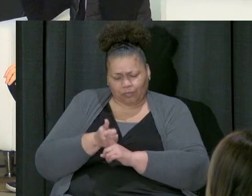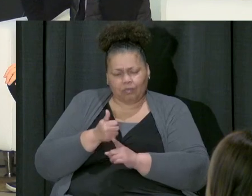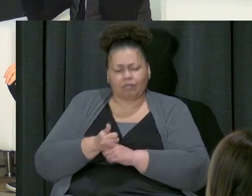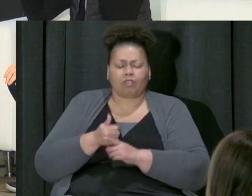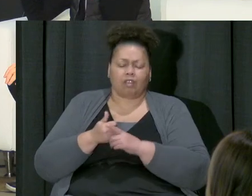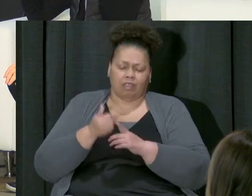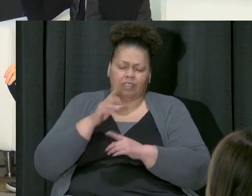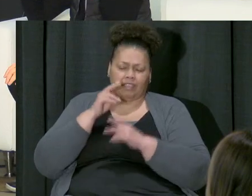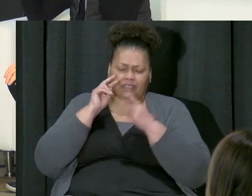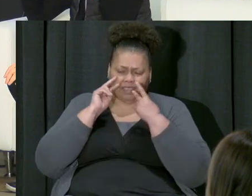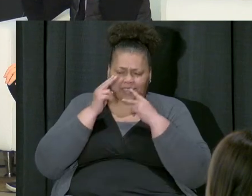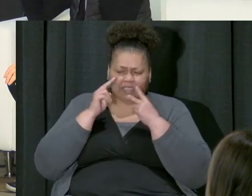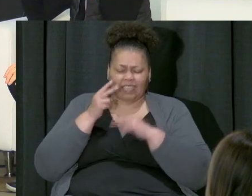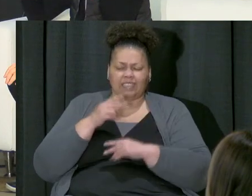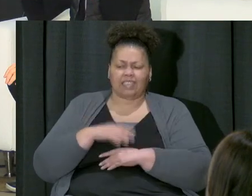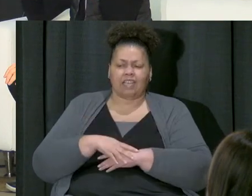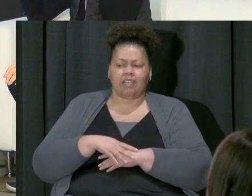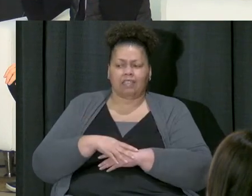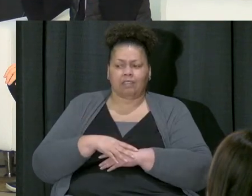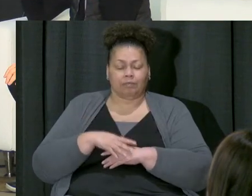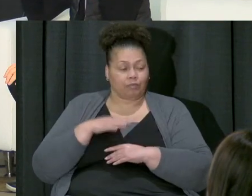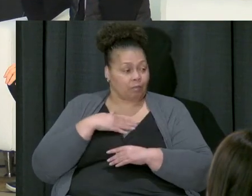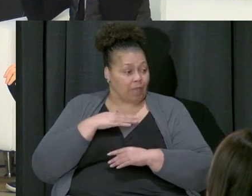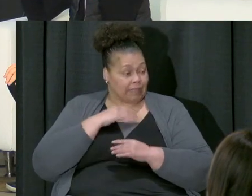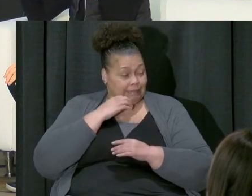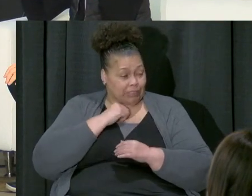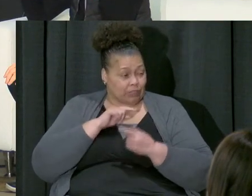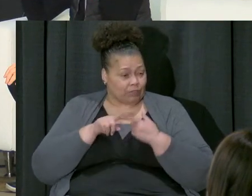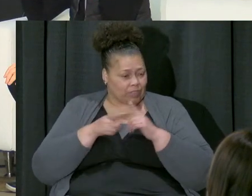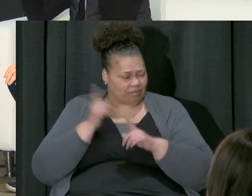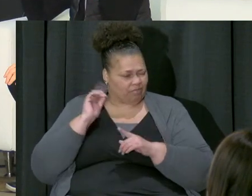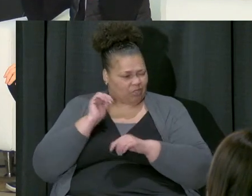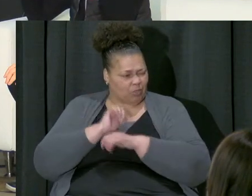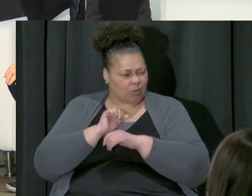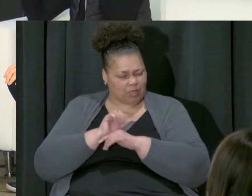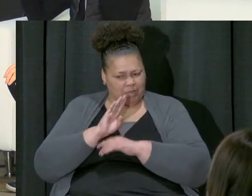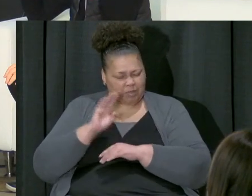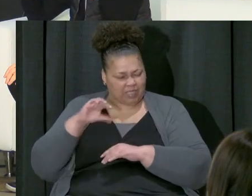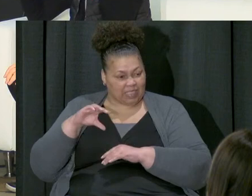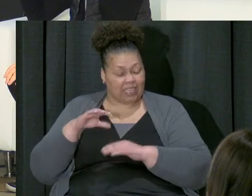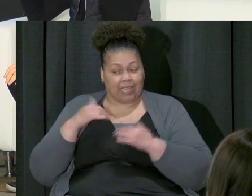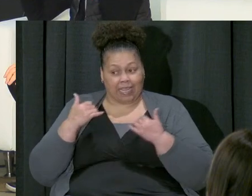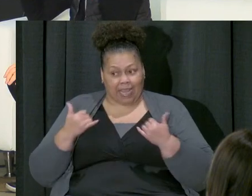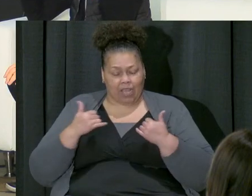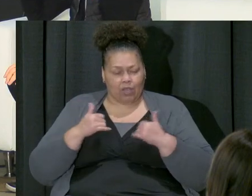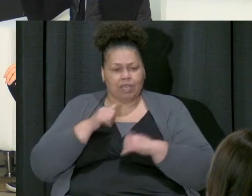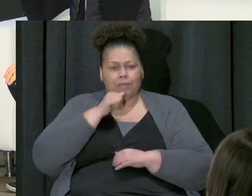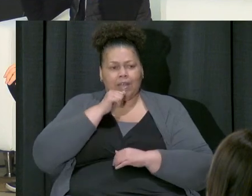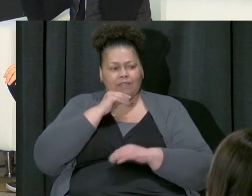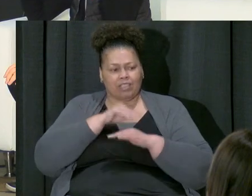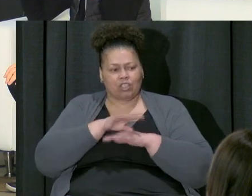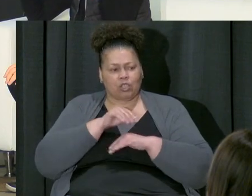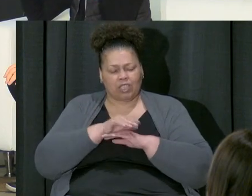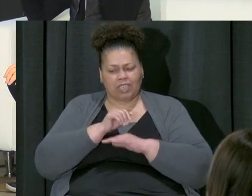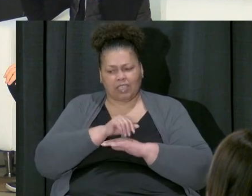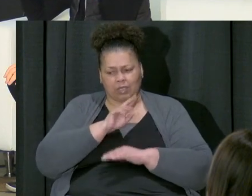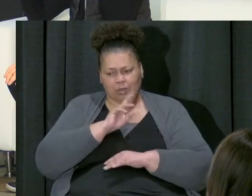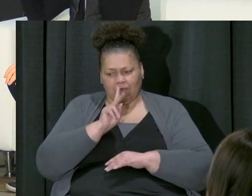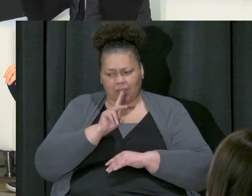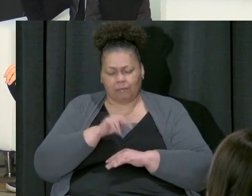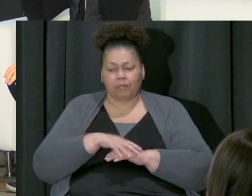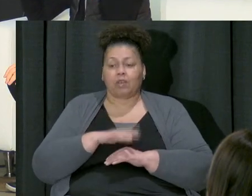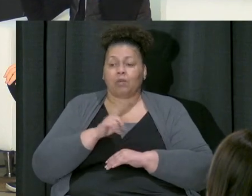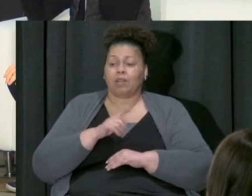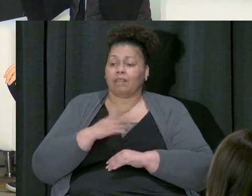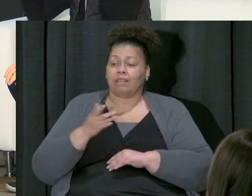friends, Gareth Ford Williams, used to be with the BBC. He's now a private consultant in the UK. But one of the things that we've always talked